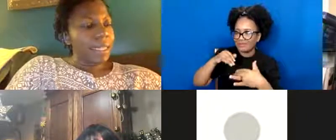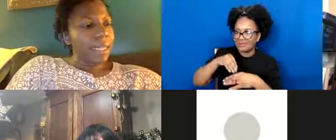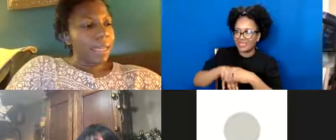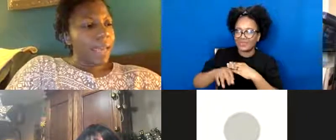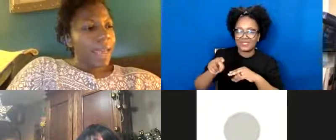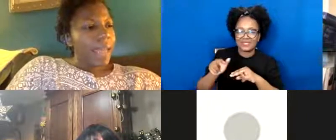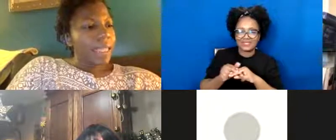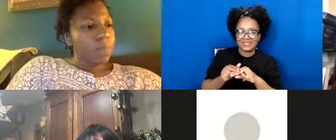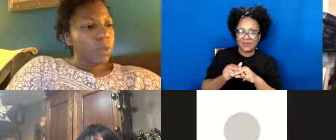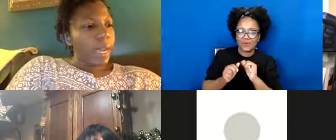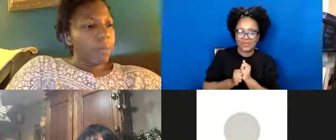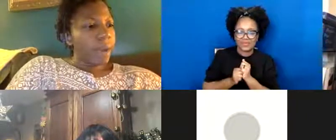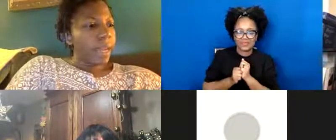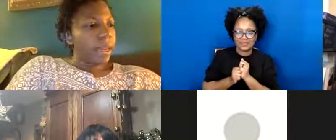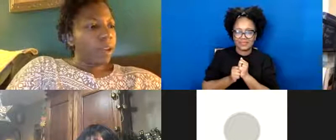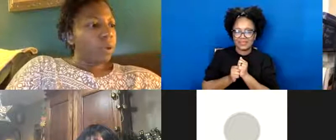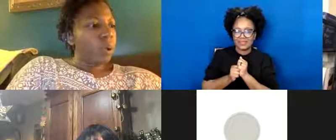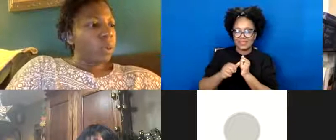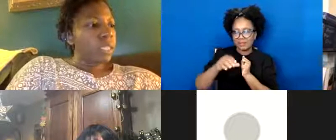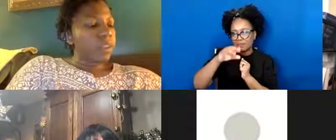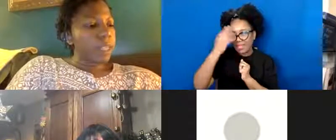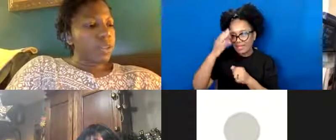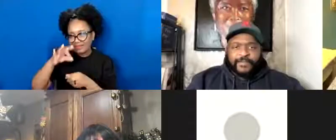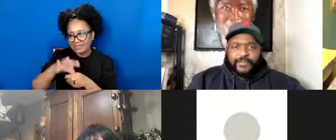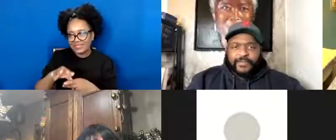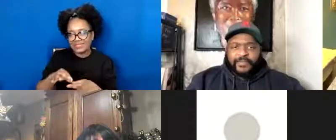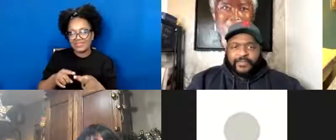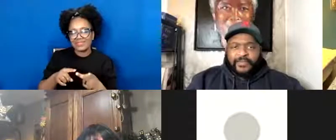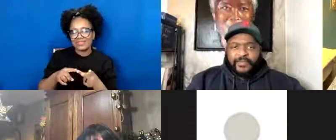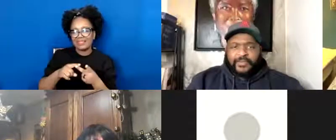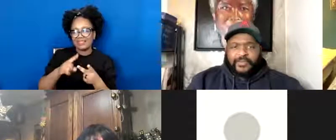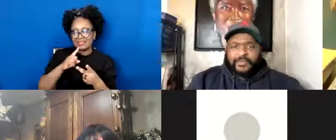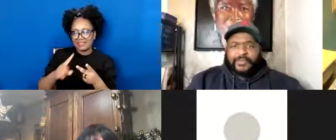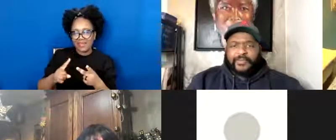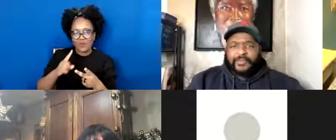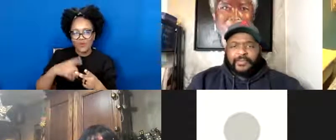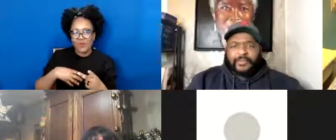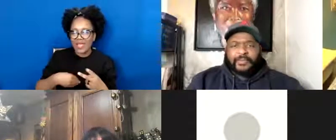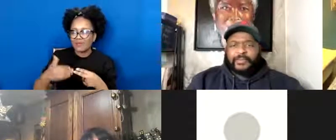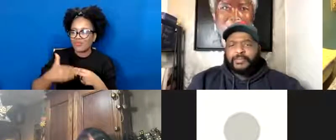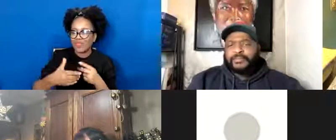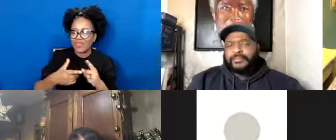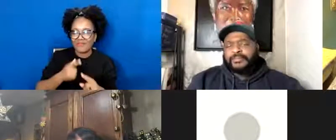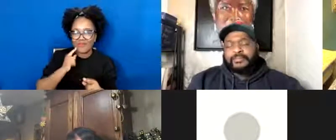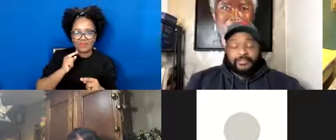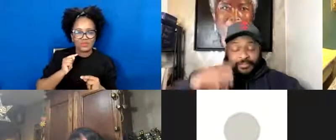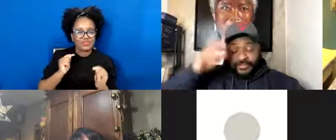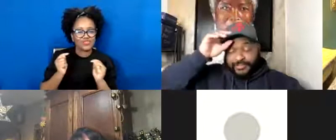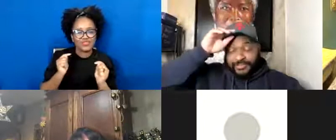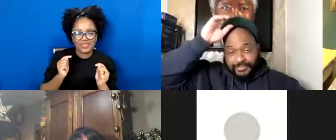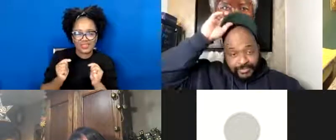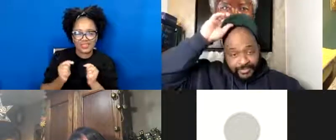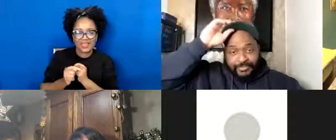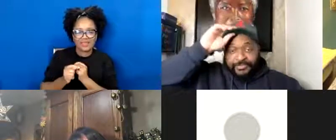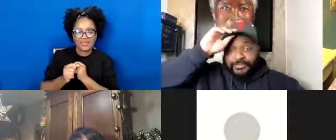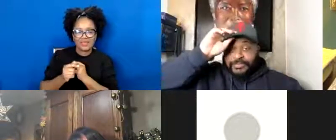black tea and dipped white bread rolls from the Trinidadian bakery in the Brooklyn neighborhood to taste